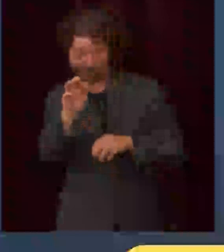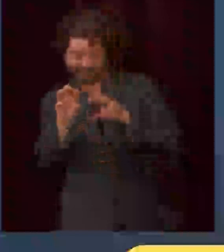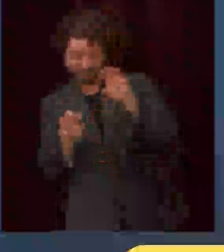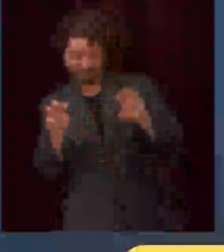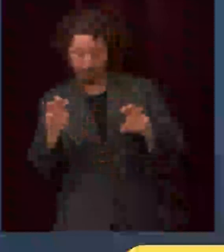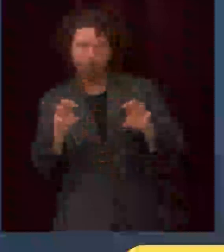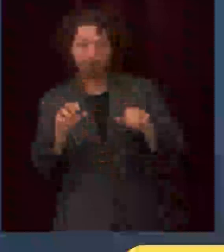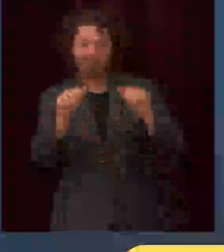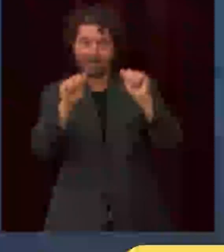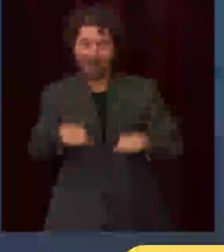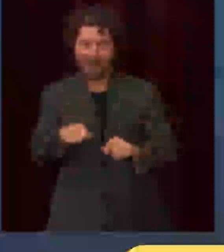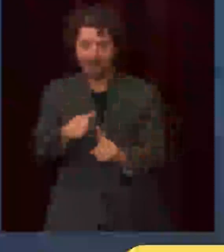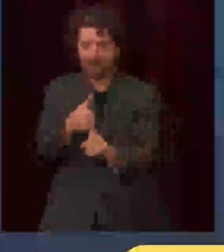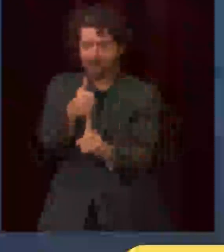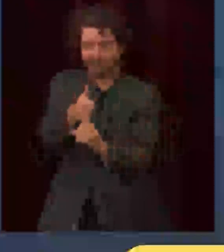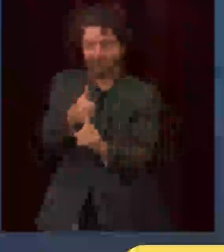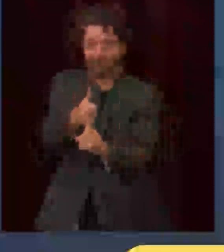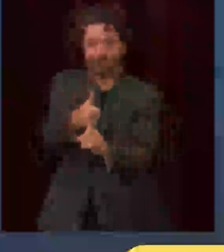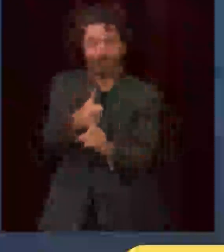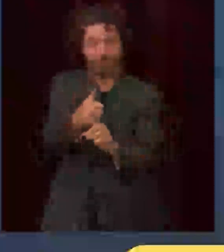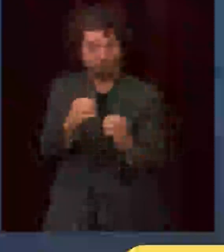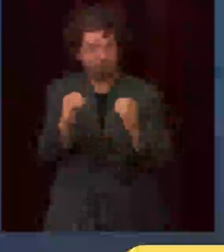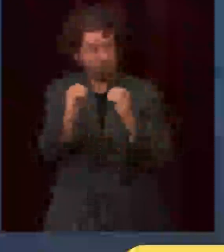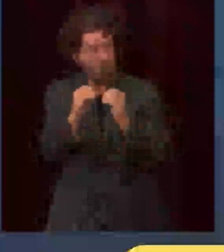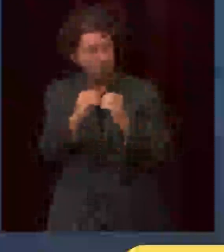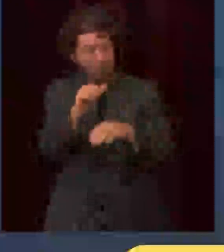restrictive. So they do have the right to make